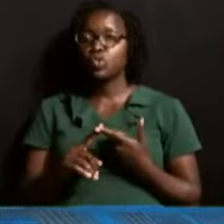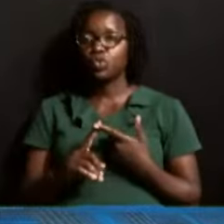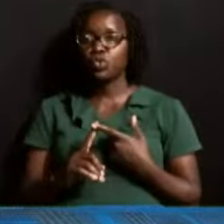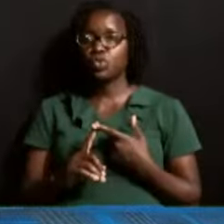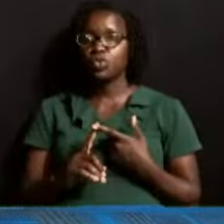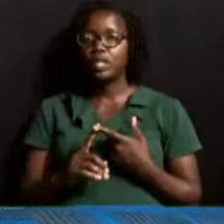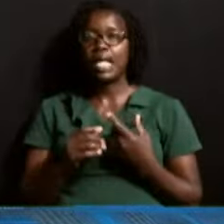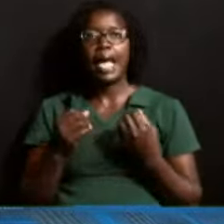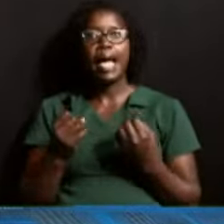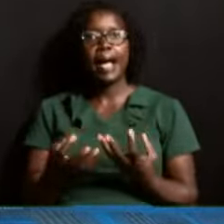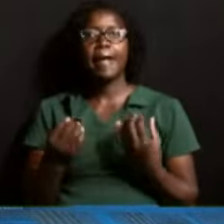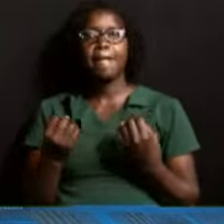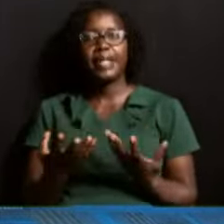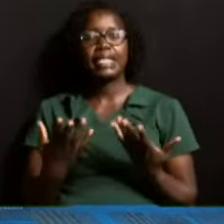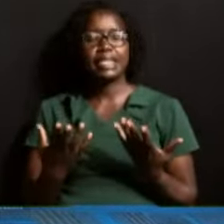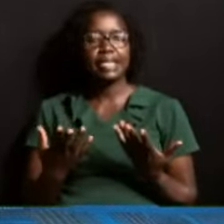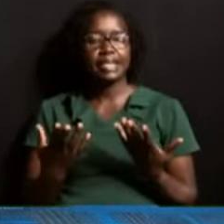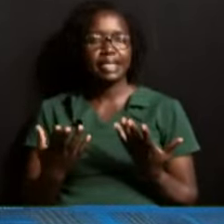Abundant